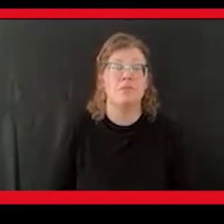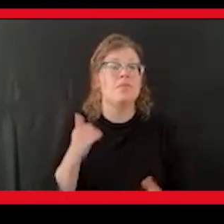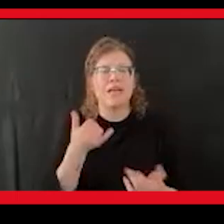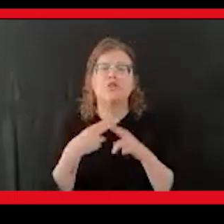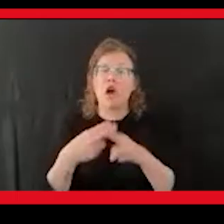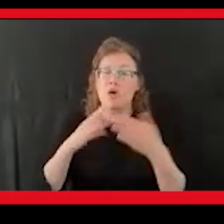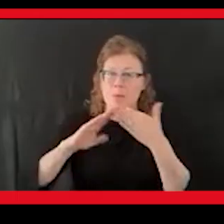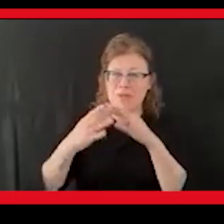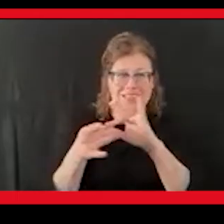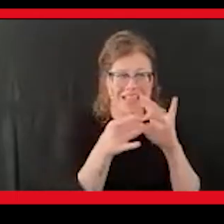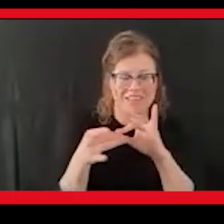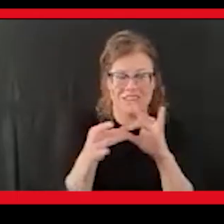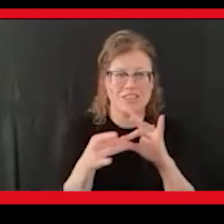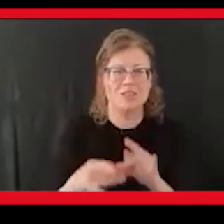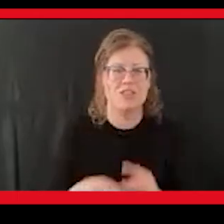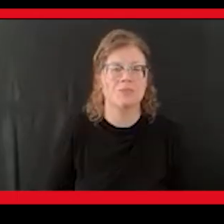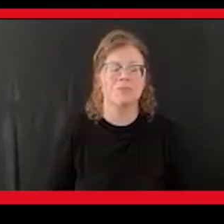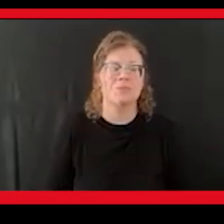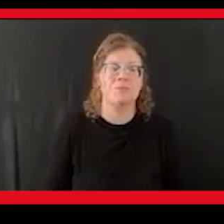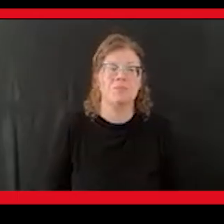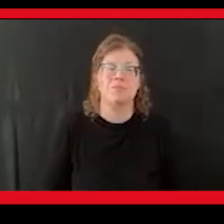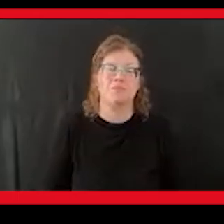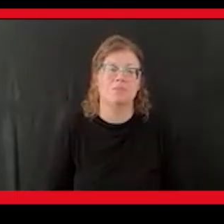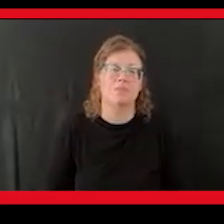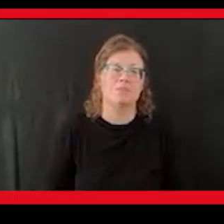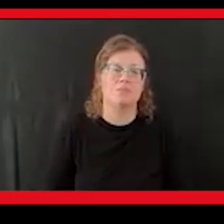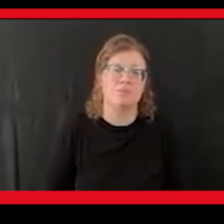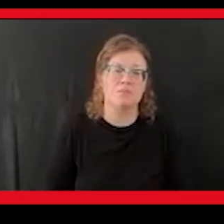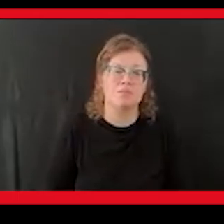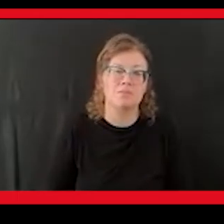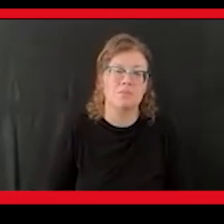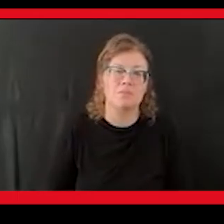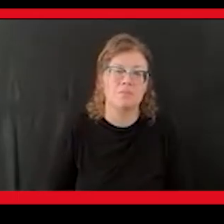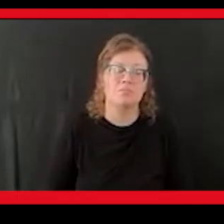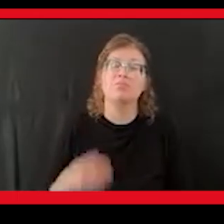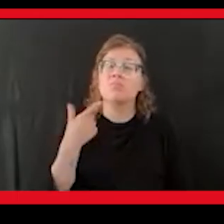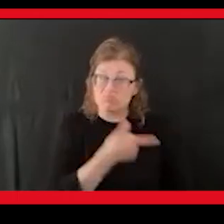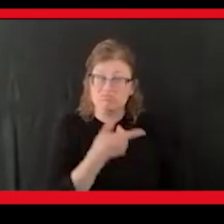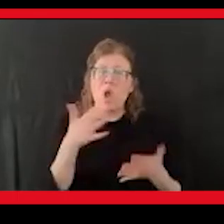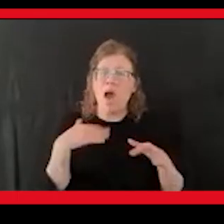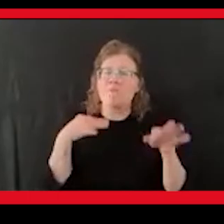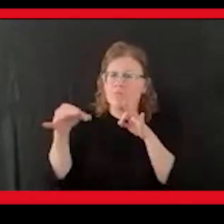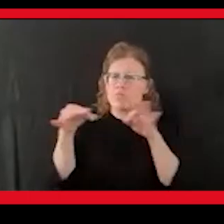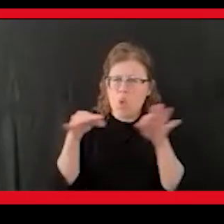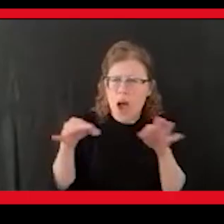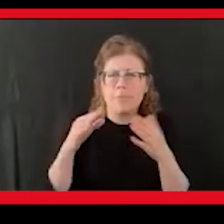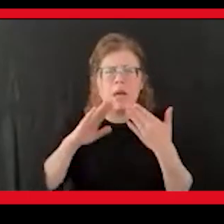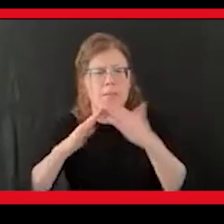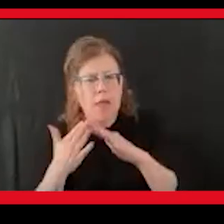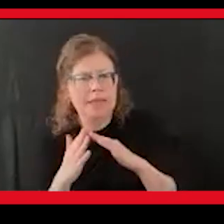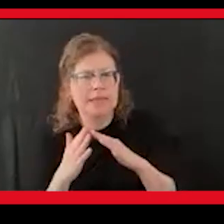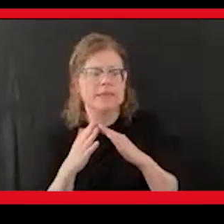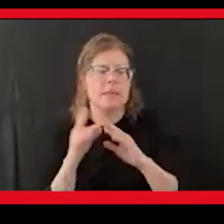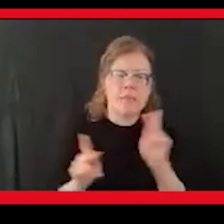Describe the people or communities that are connected to this project and why you're working with them. What are